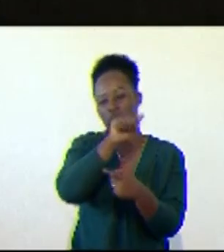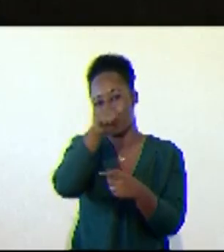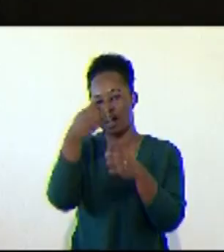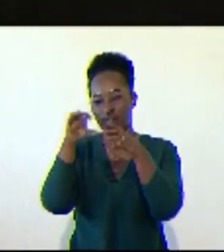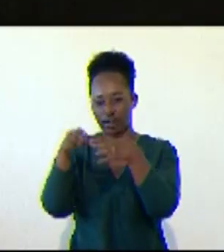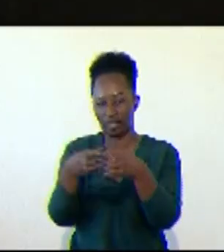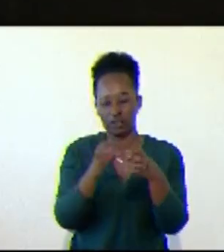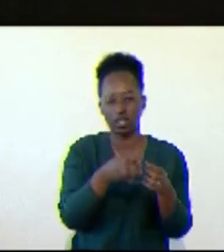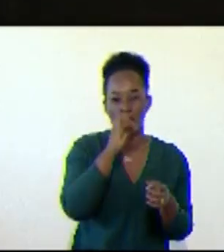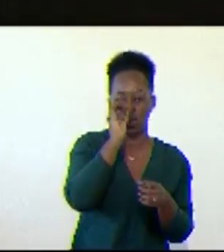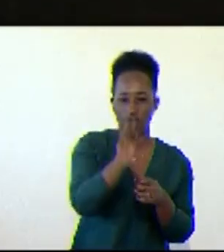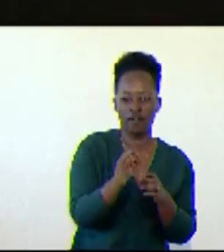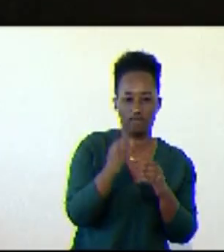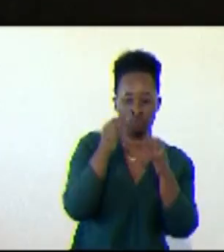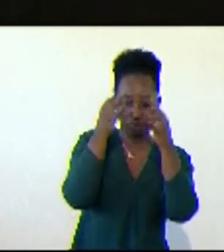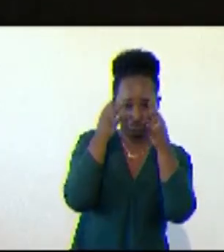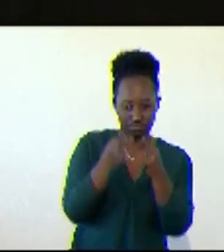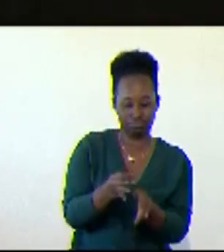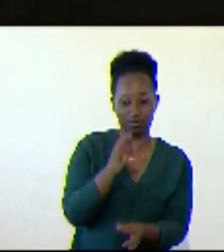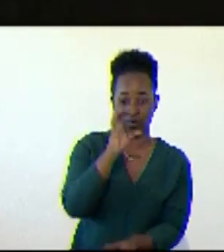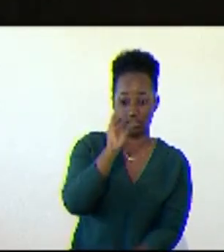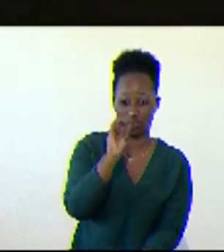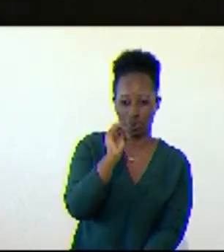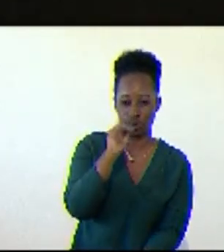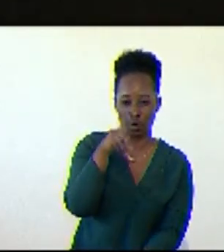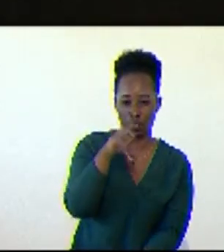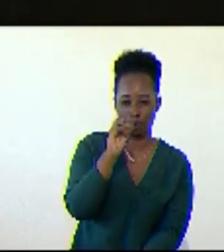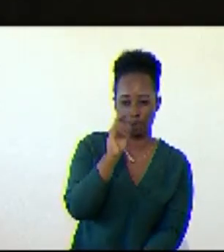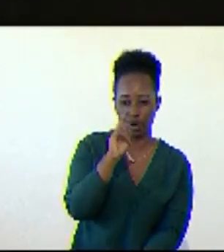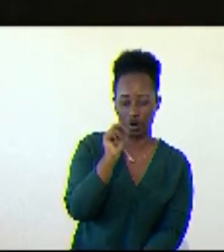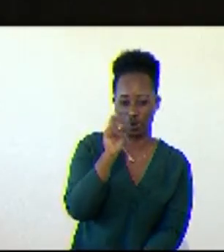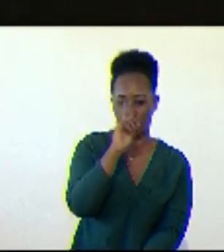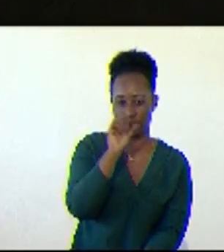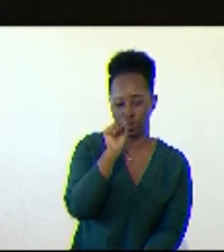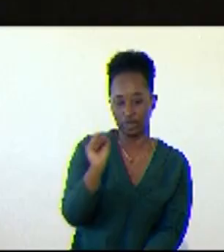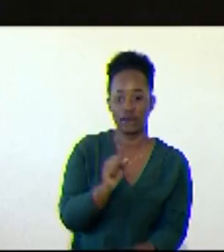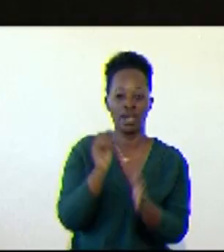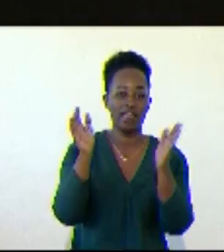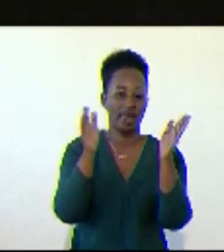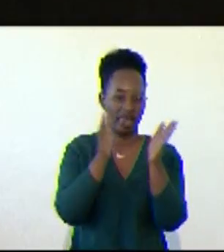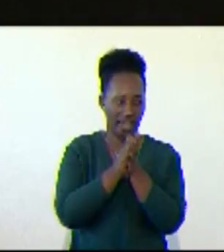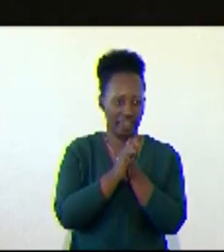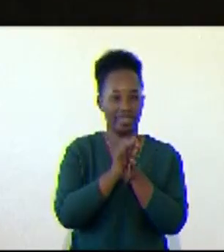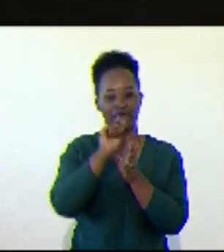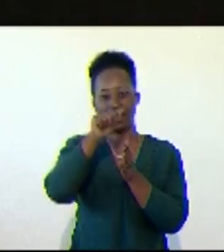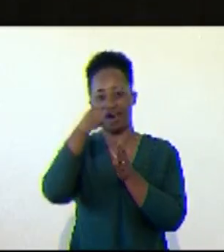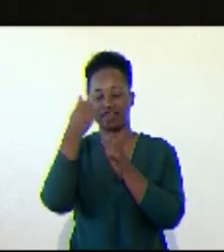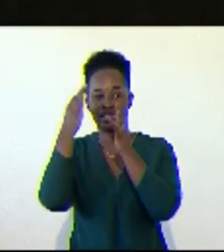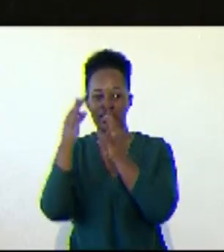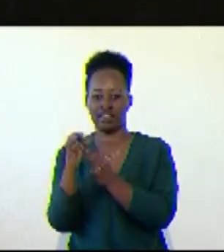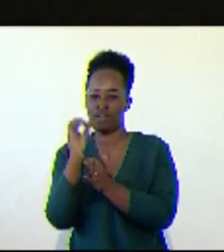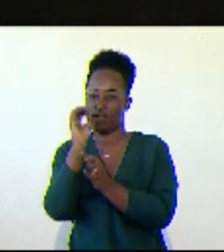of organic compounds or the aldehydes and the carbonyl compounds, the aldehydes and the